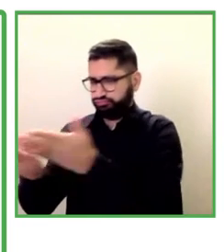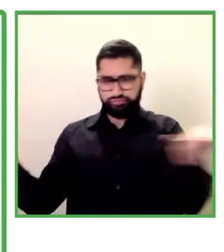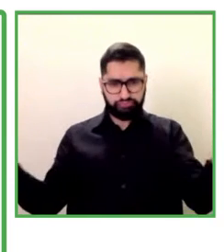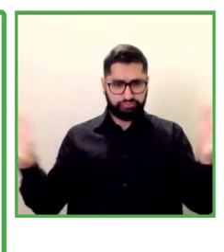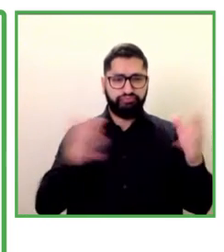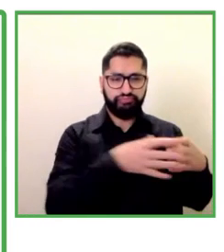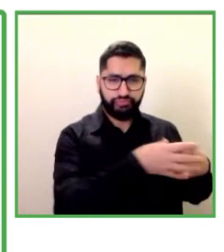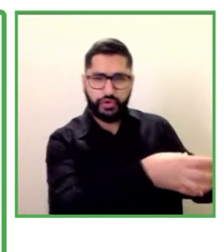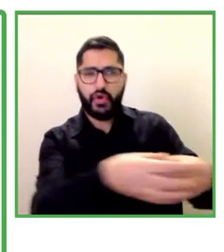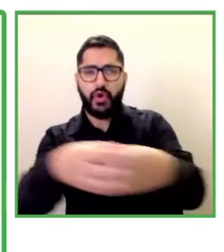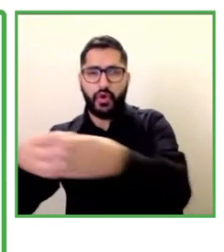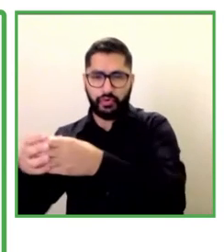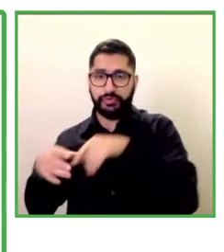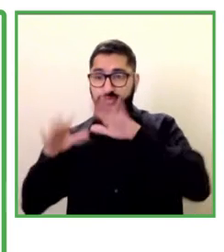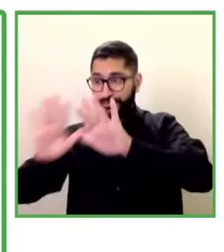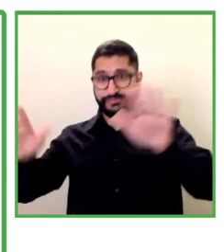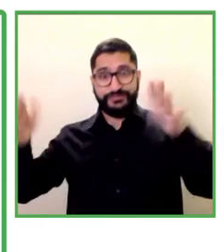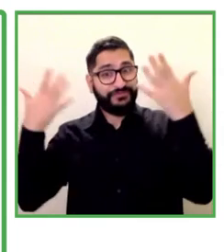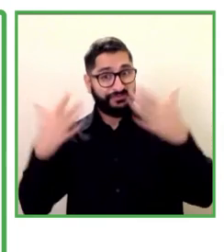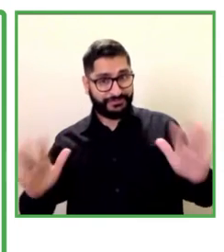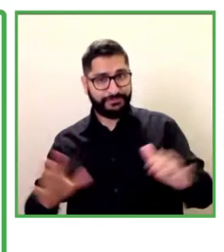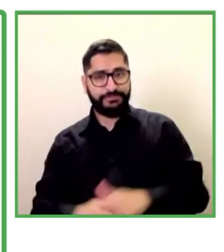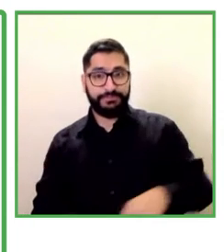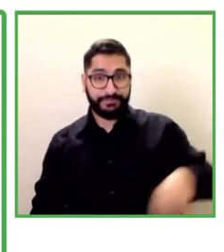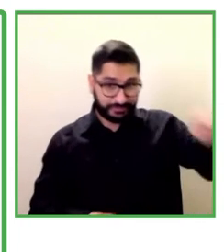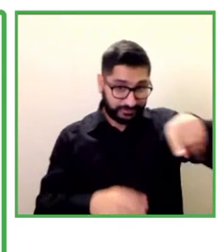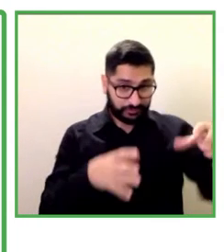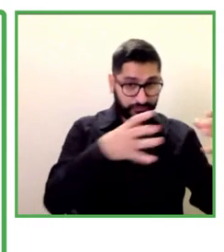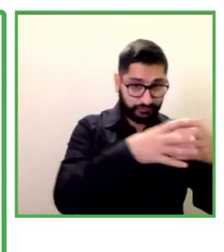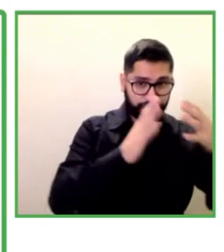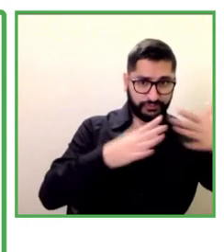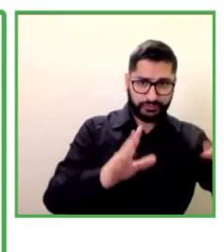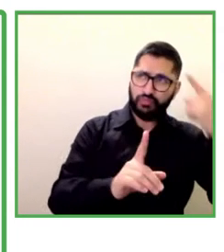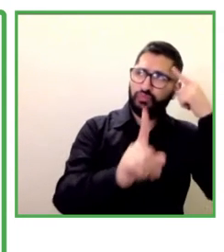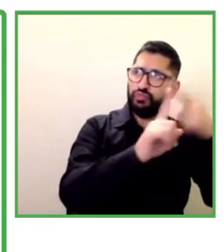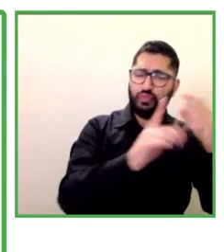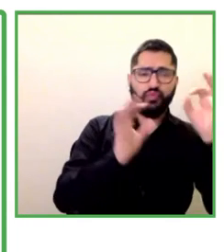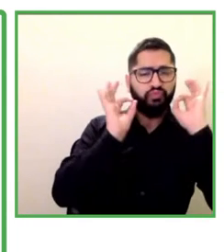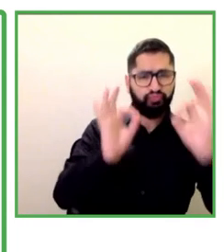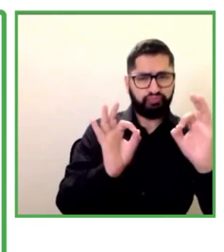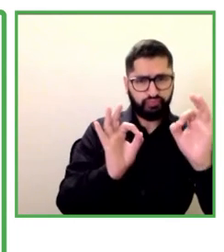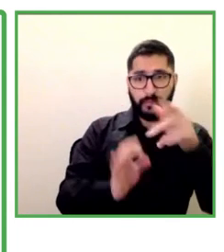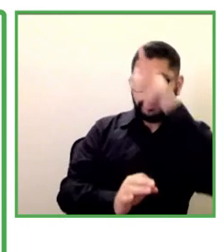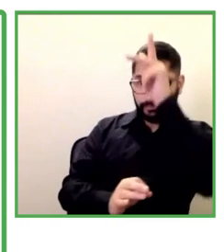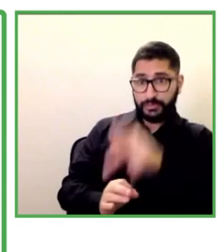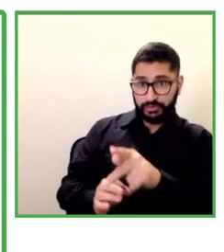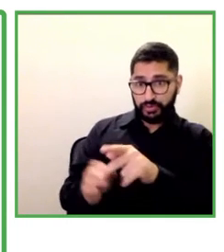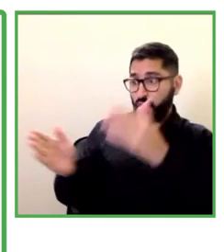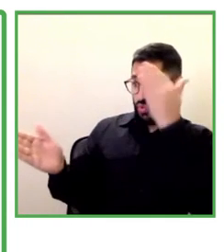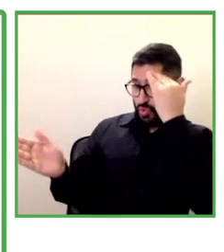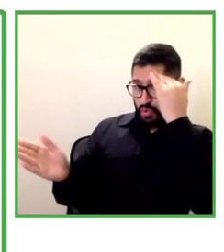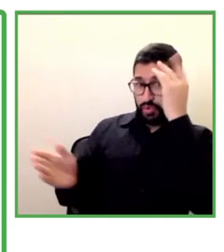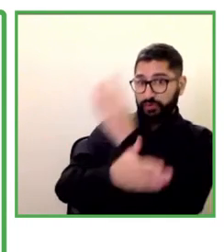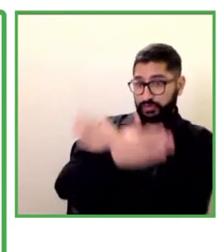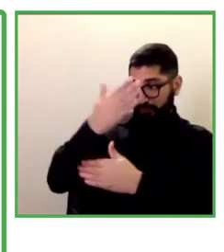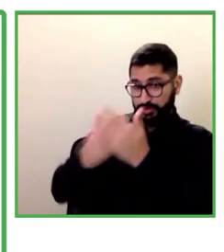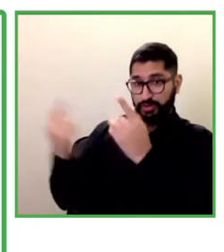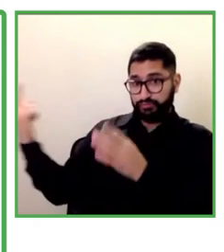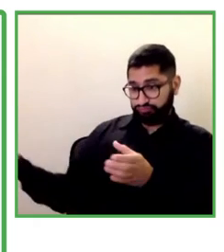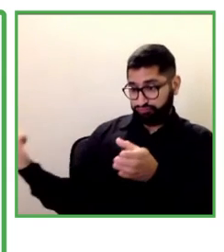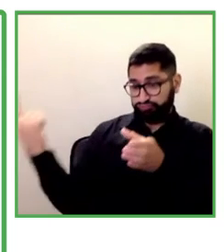for everybody. So, and they need to be ready to receive people with disabilities. They should not be creating